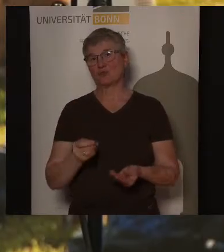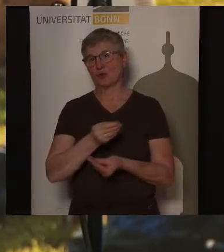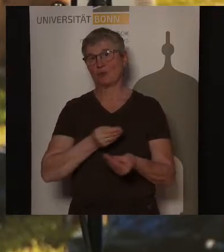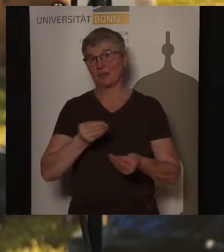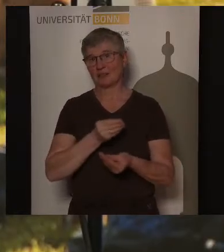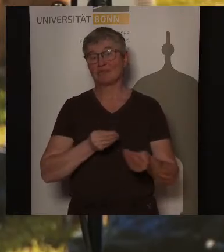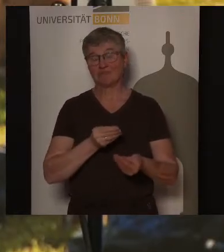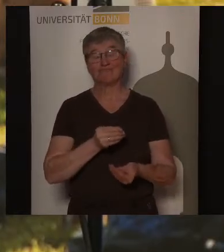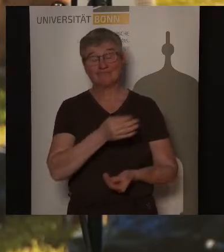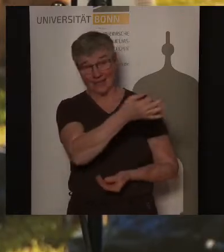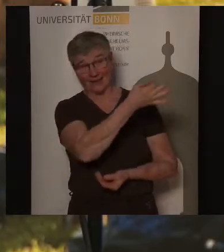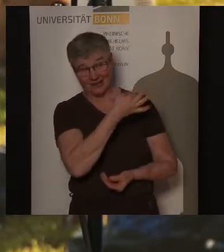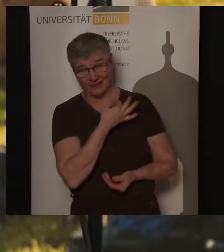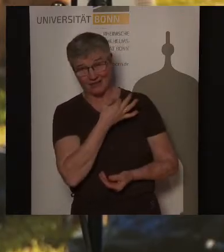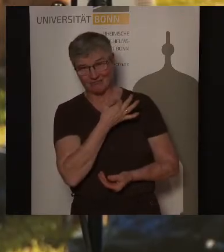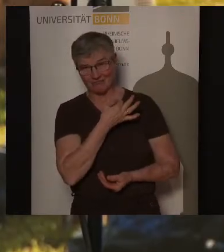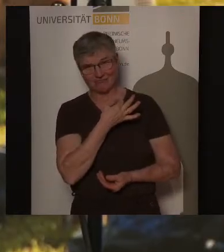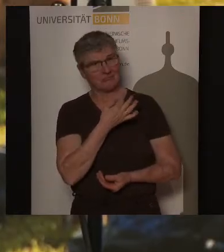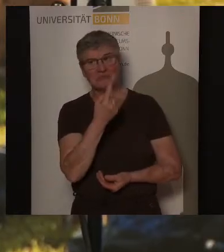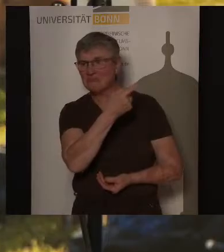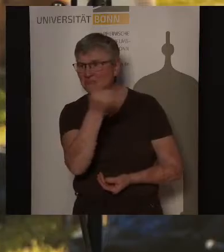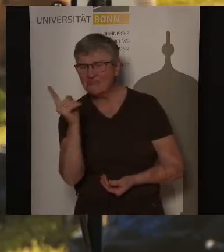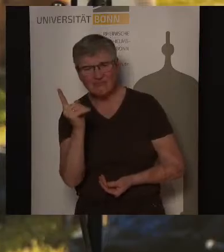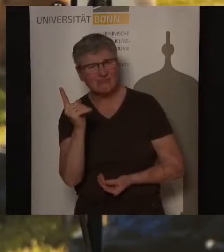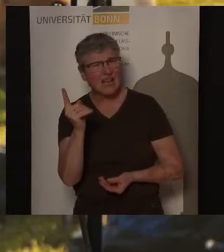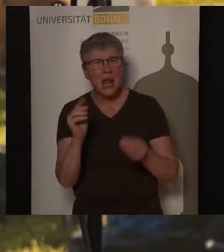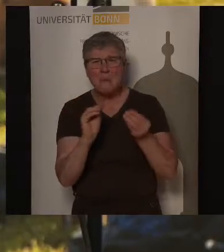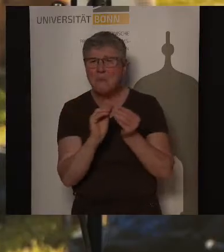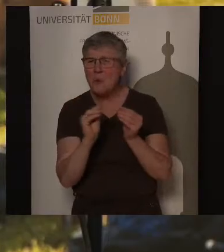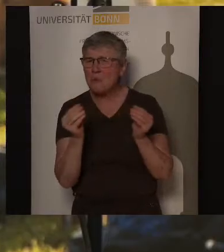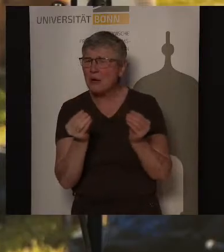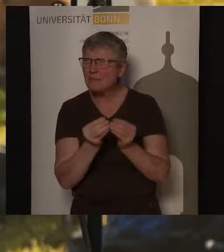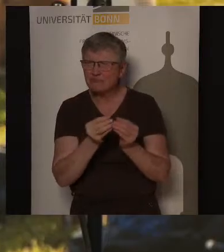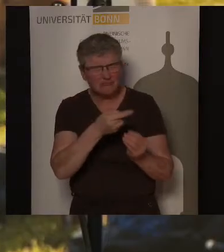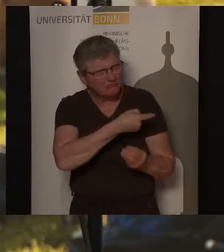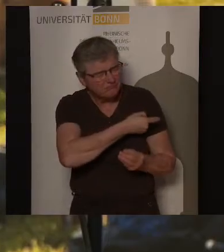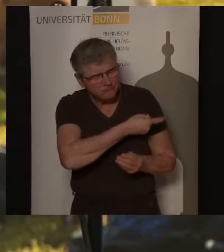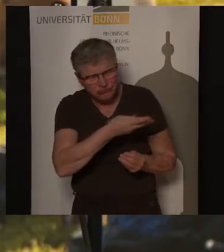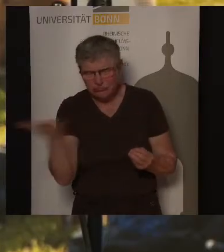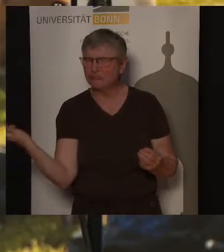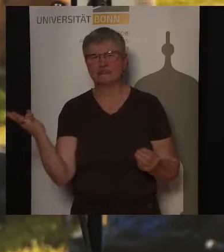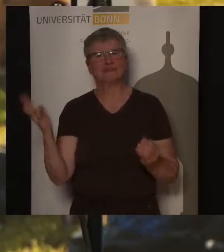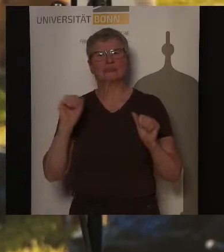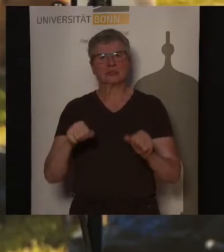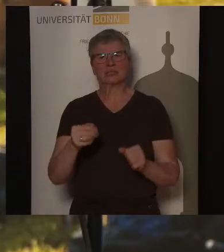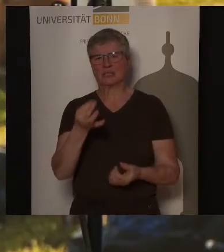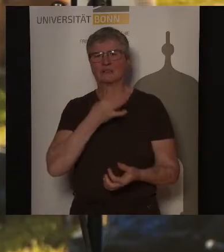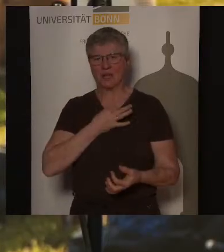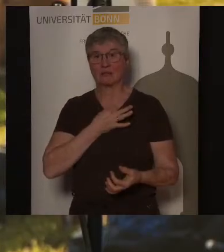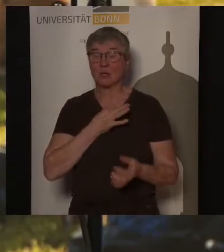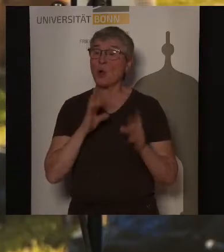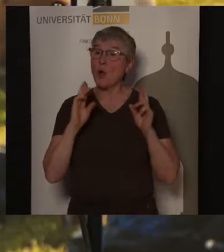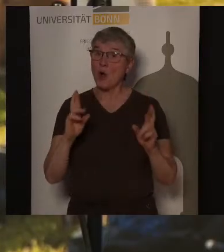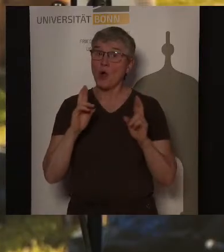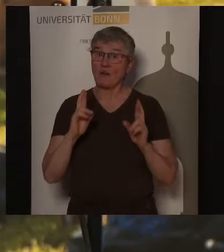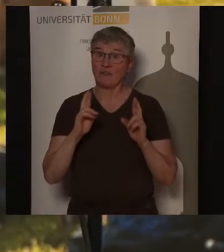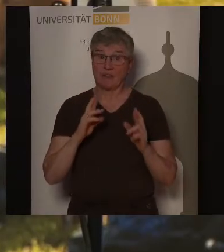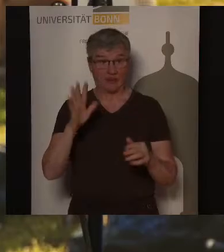to introduce what we do to you. And as to your question, you can turn to us for anything,